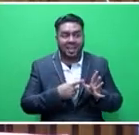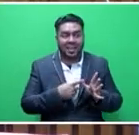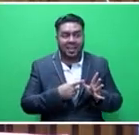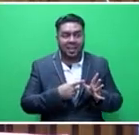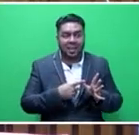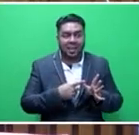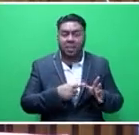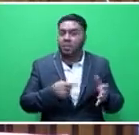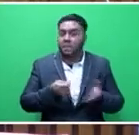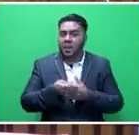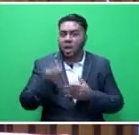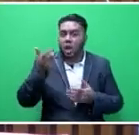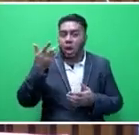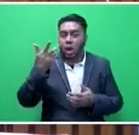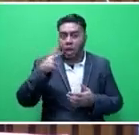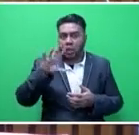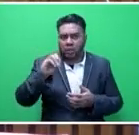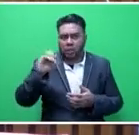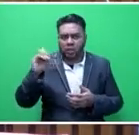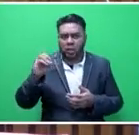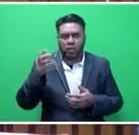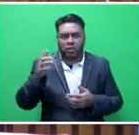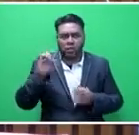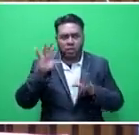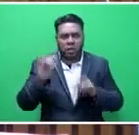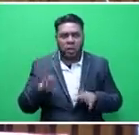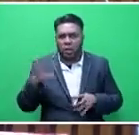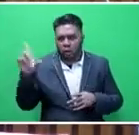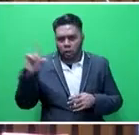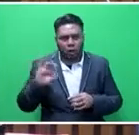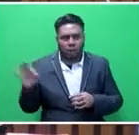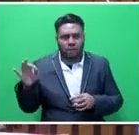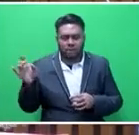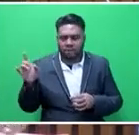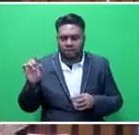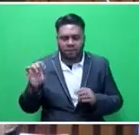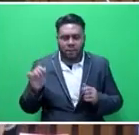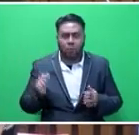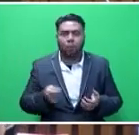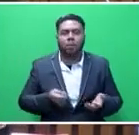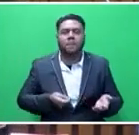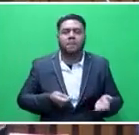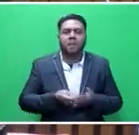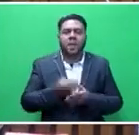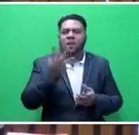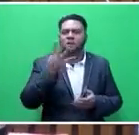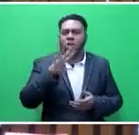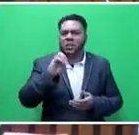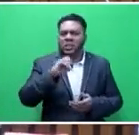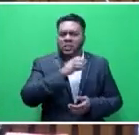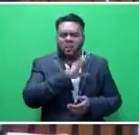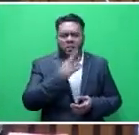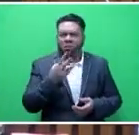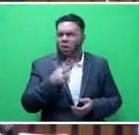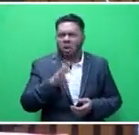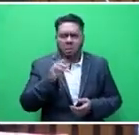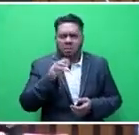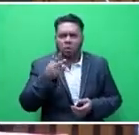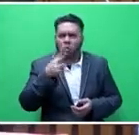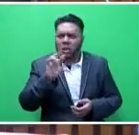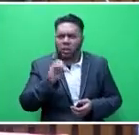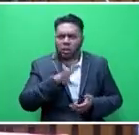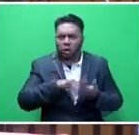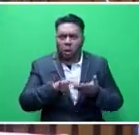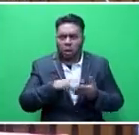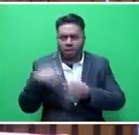used to pay 80 Australian dollars. When they brought it to Fiji, they did not change it. We reduced it to $40, I think it was, $40 or $20,